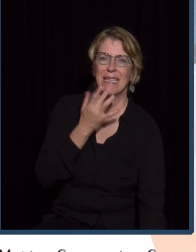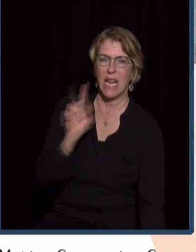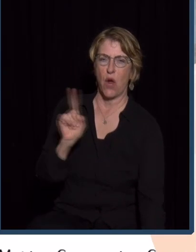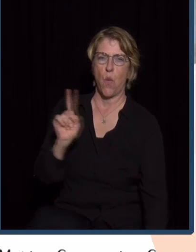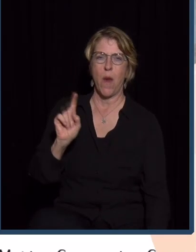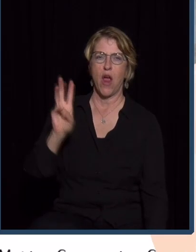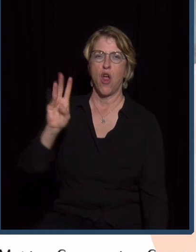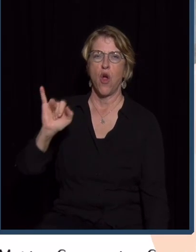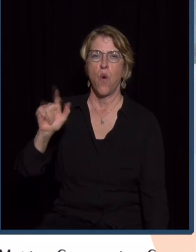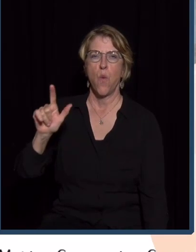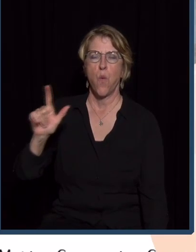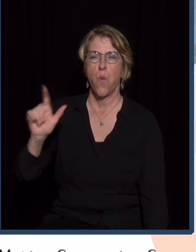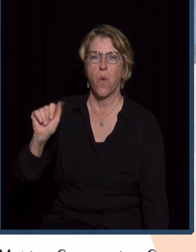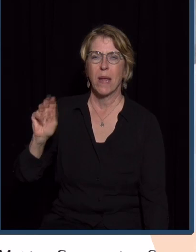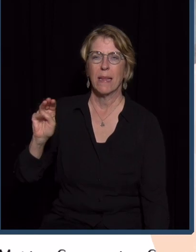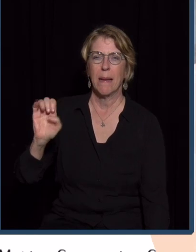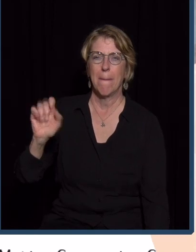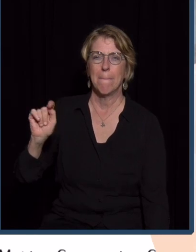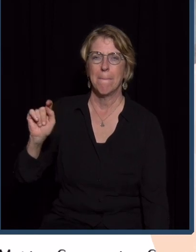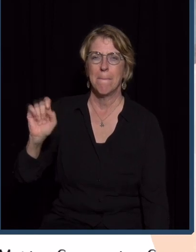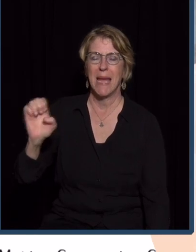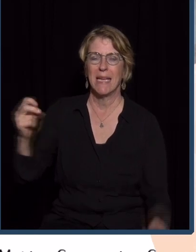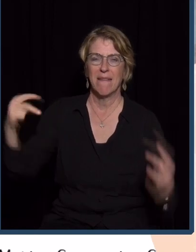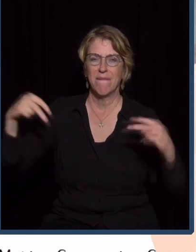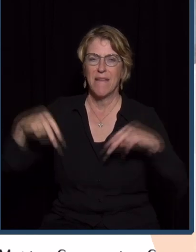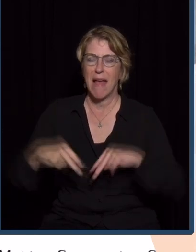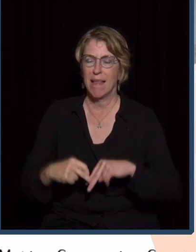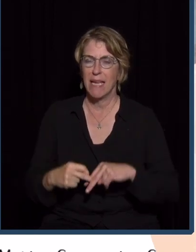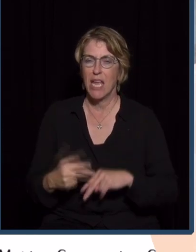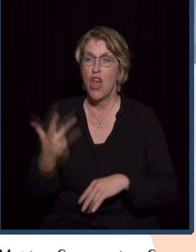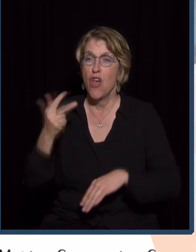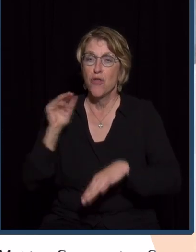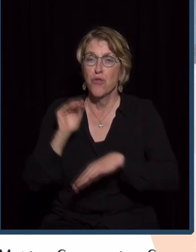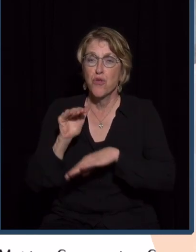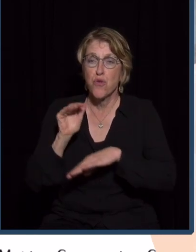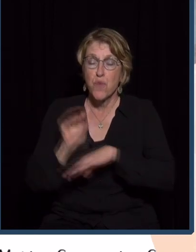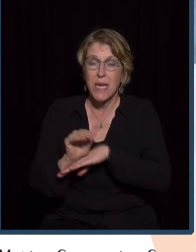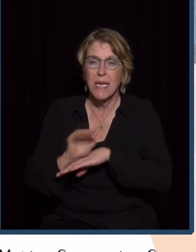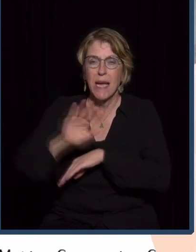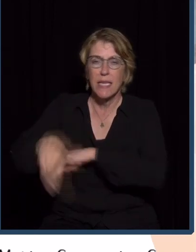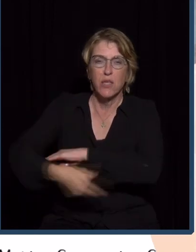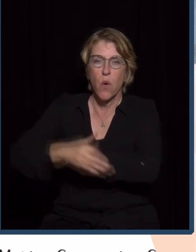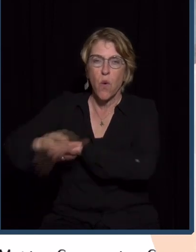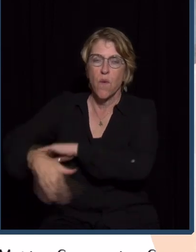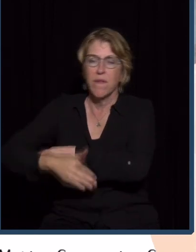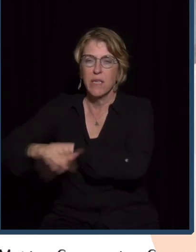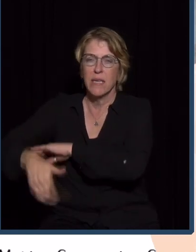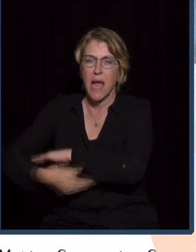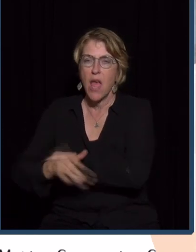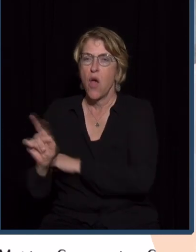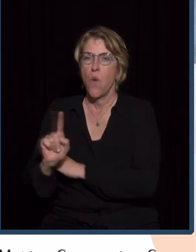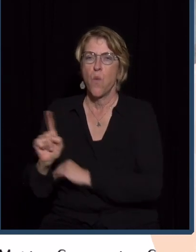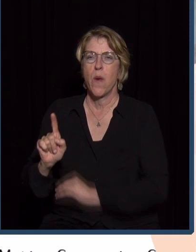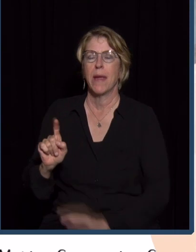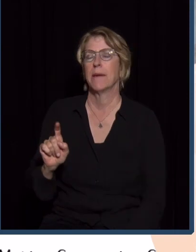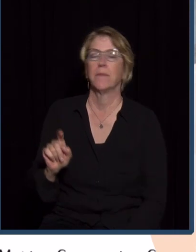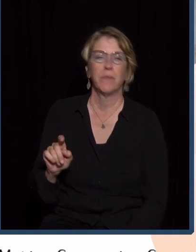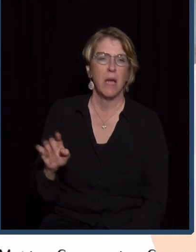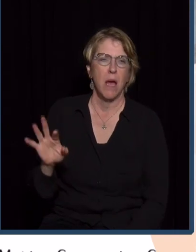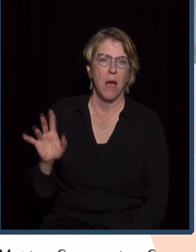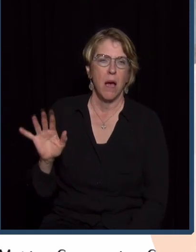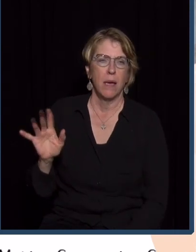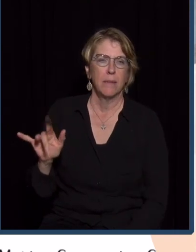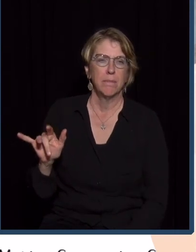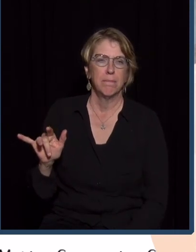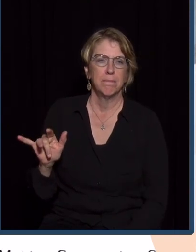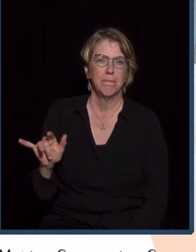Valley, where you will experience a 3-night stay for 2 at the Setting Inn, located in Newburgh, Oregon,